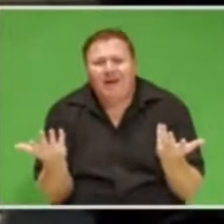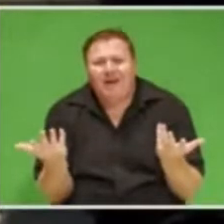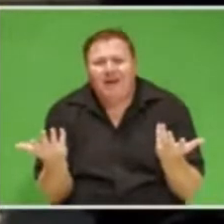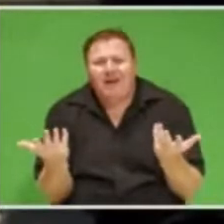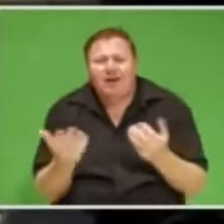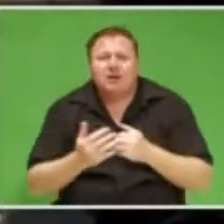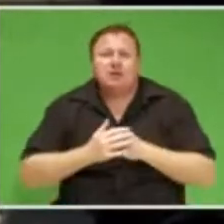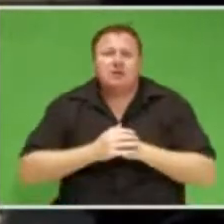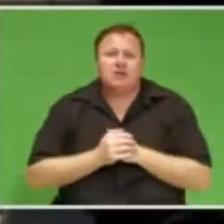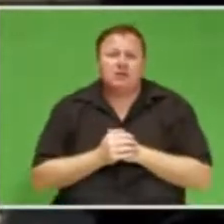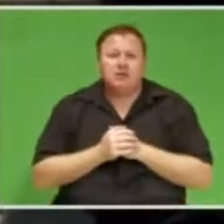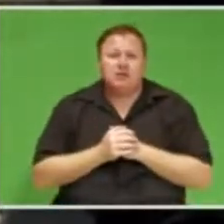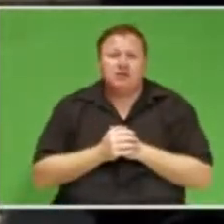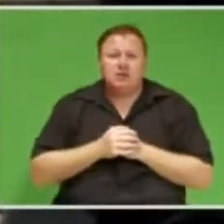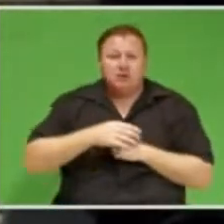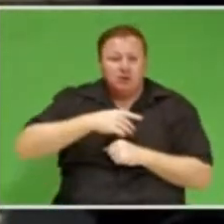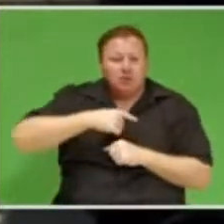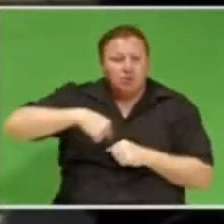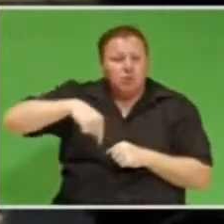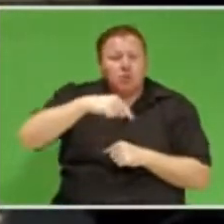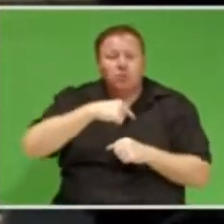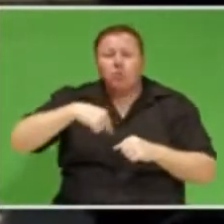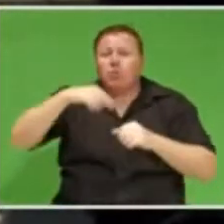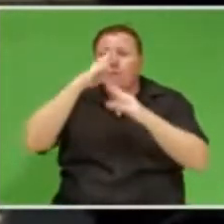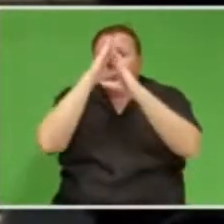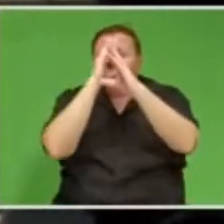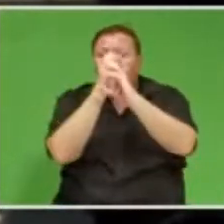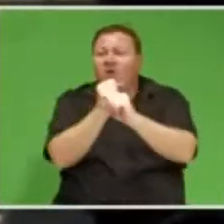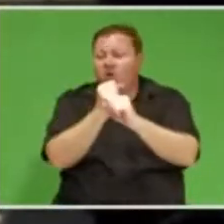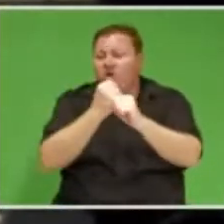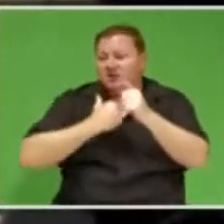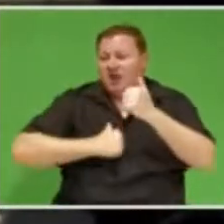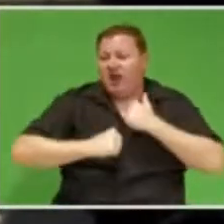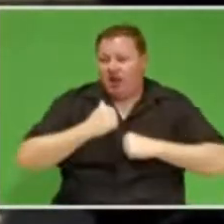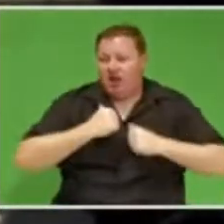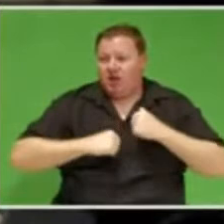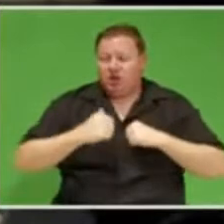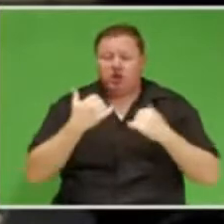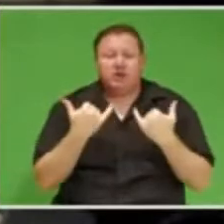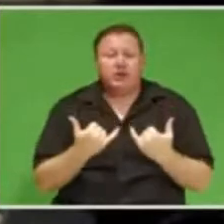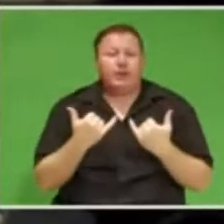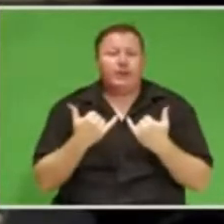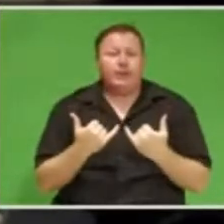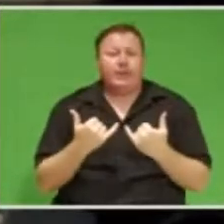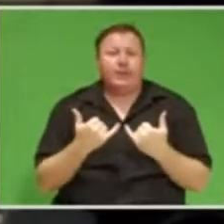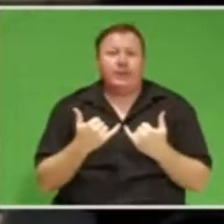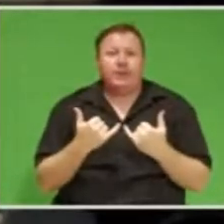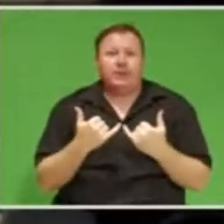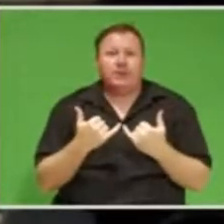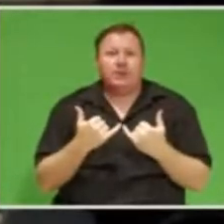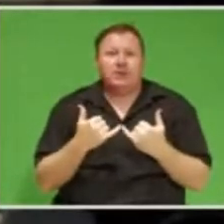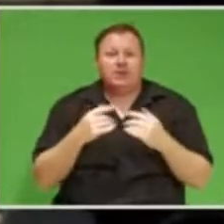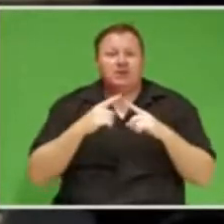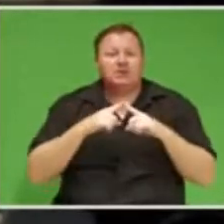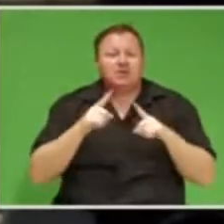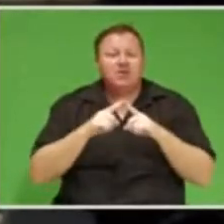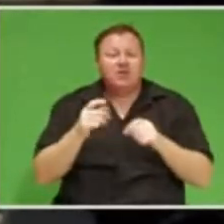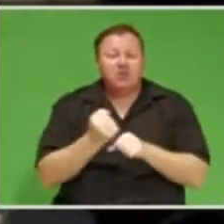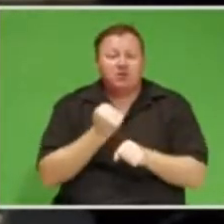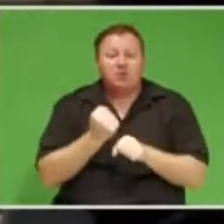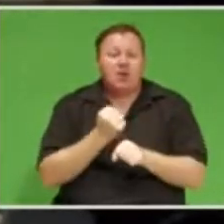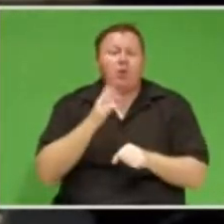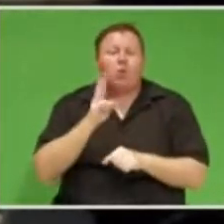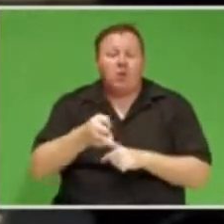We are therefore focused on those actions that will make a meaningful difference